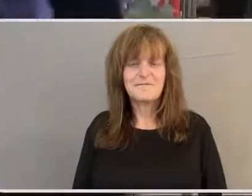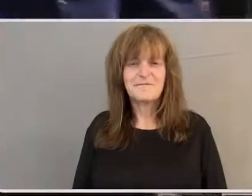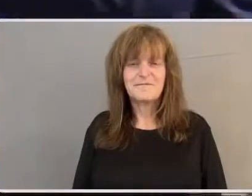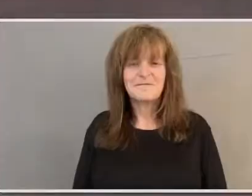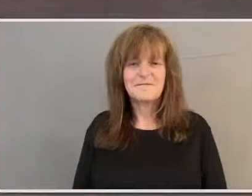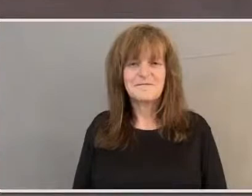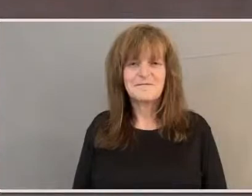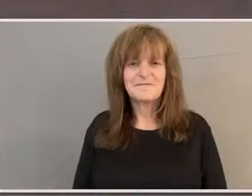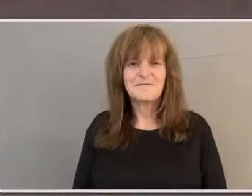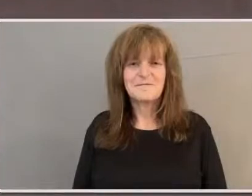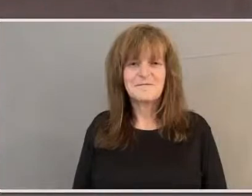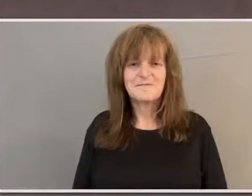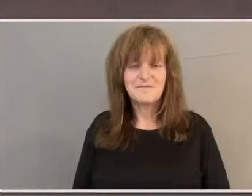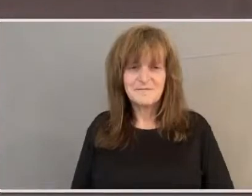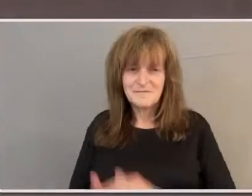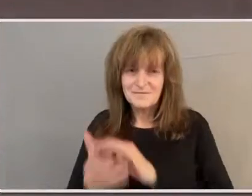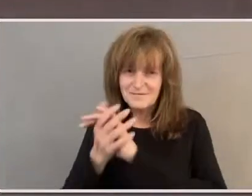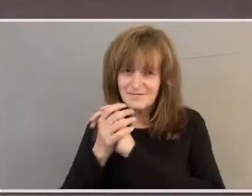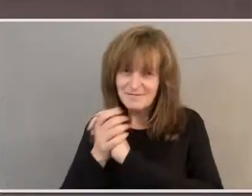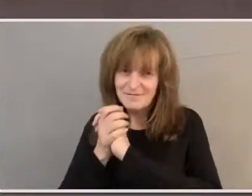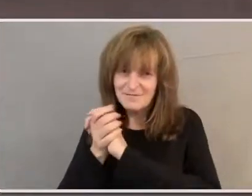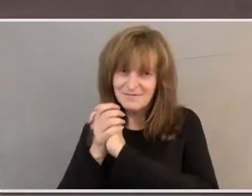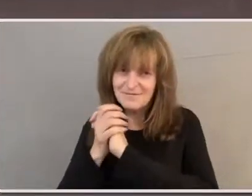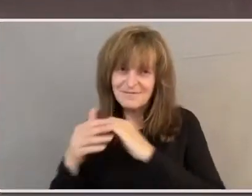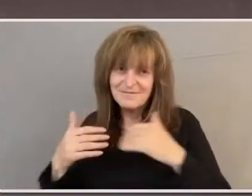Congratulations again, Minister Downey.